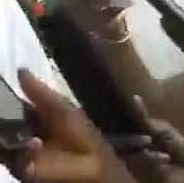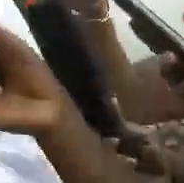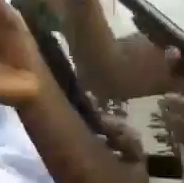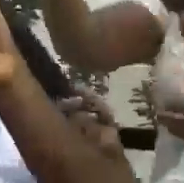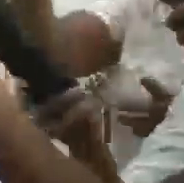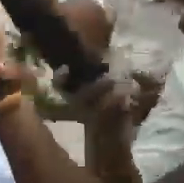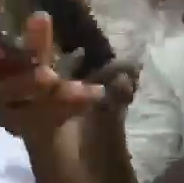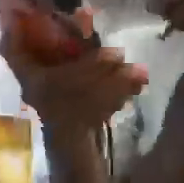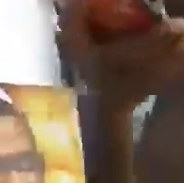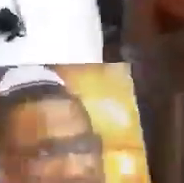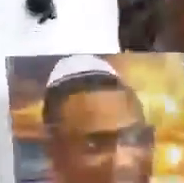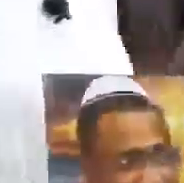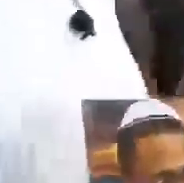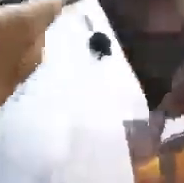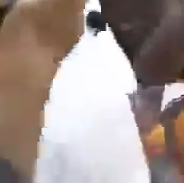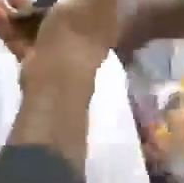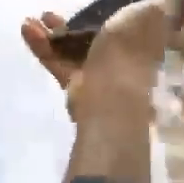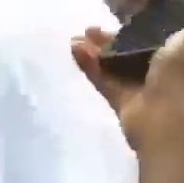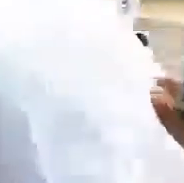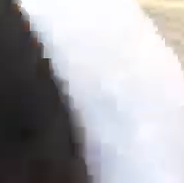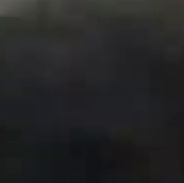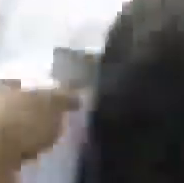Thank you.